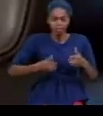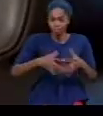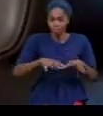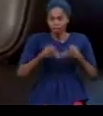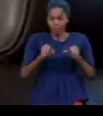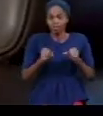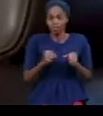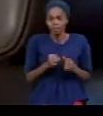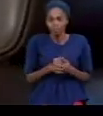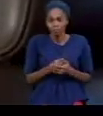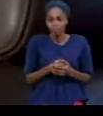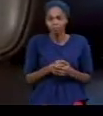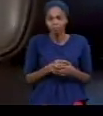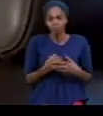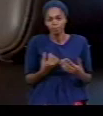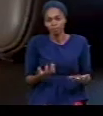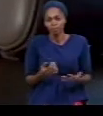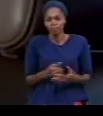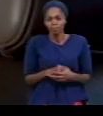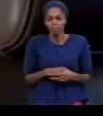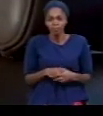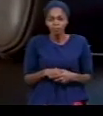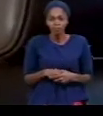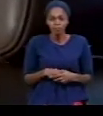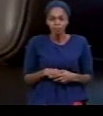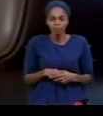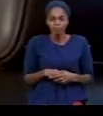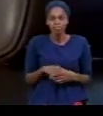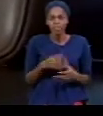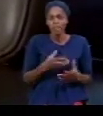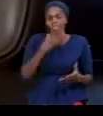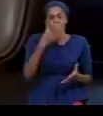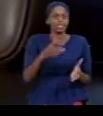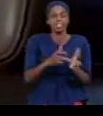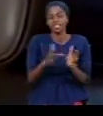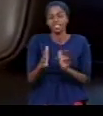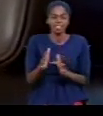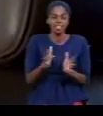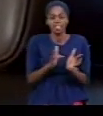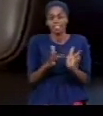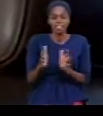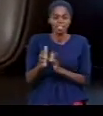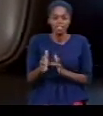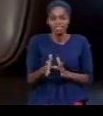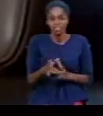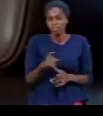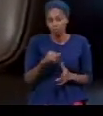And after all, Jesus, end up being killed.